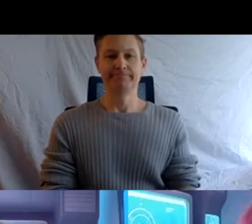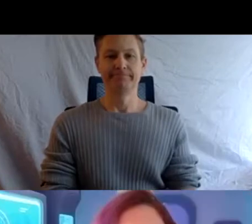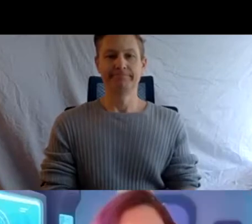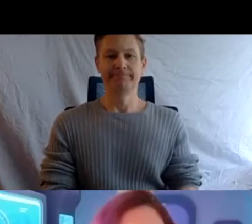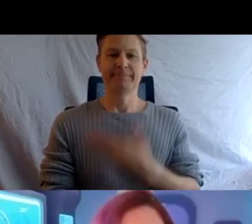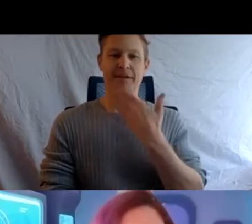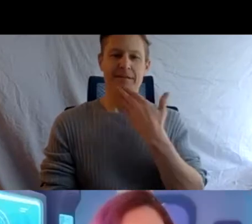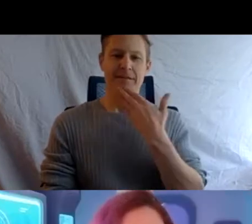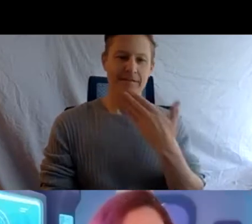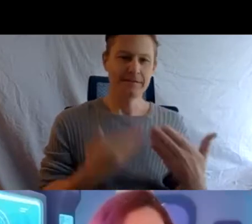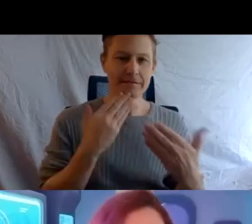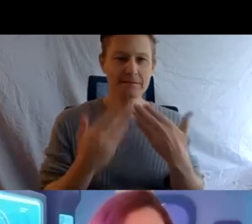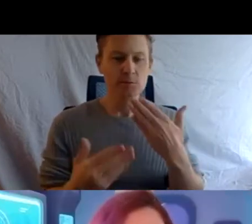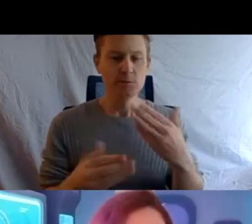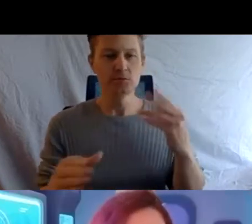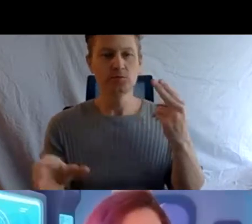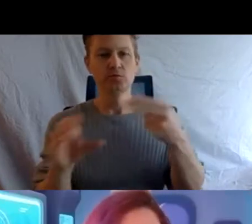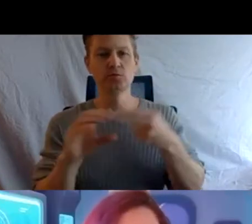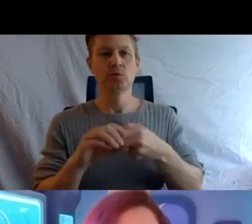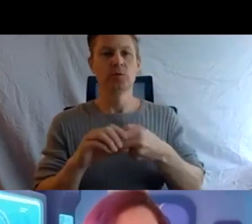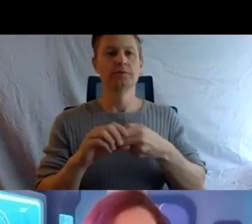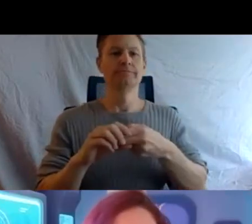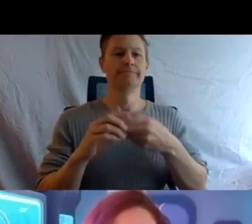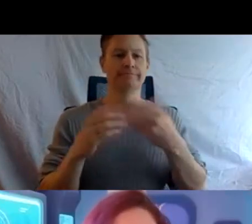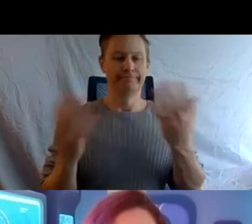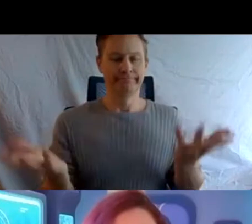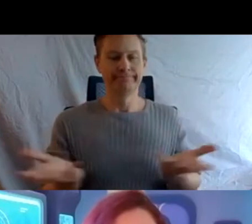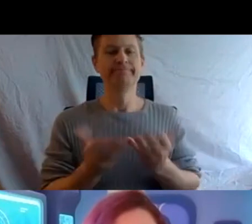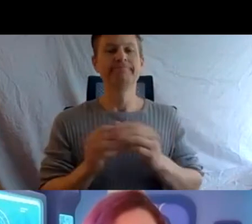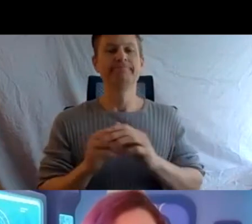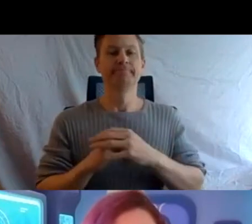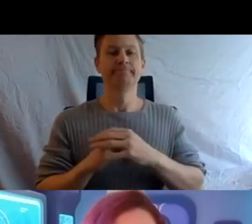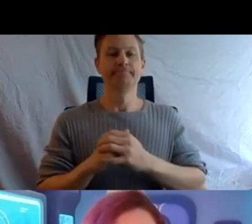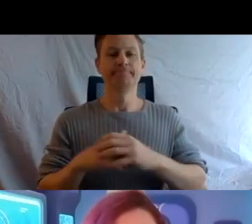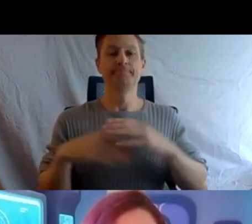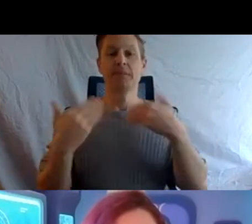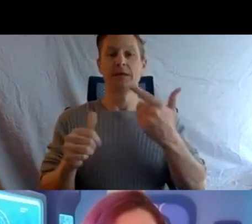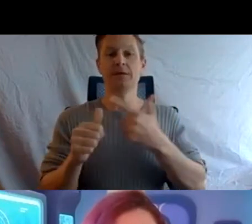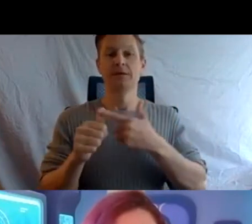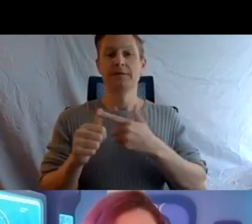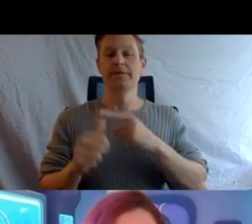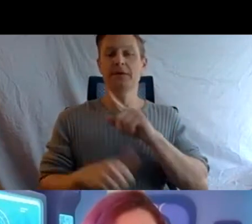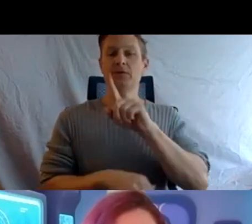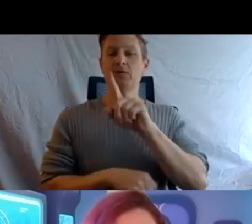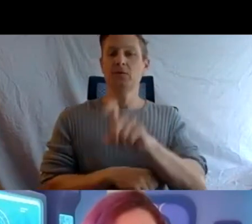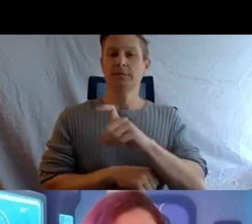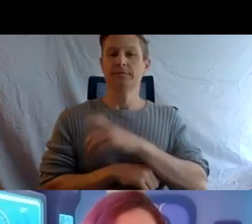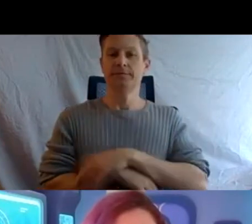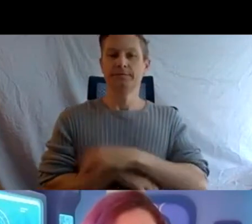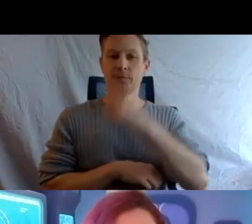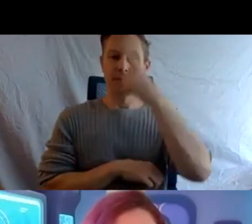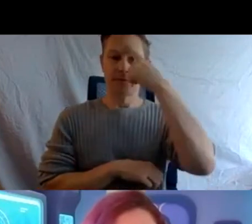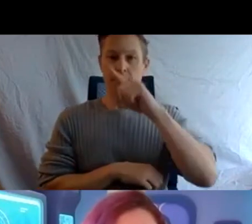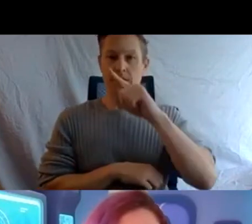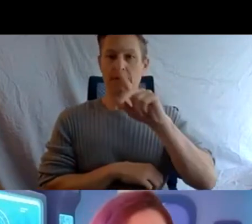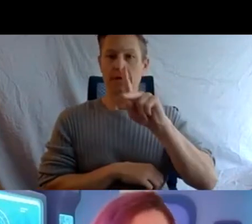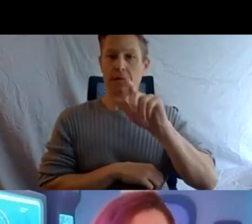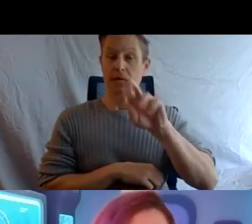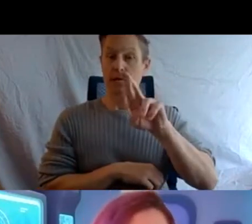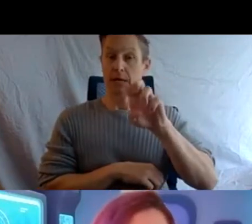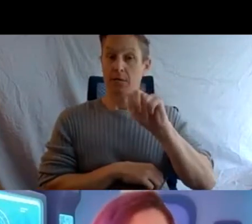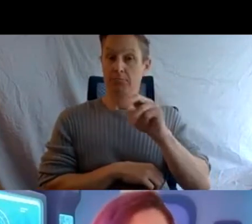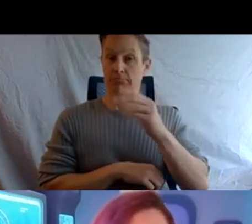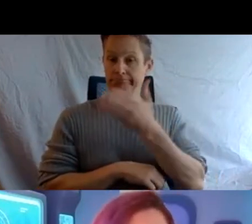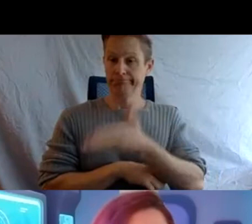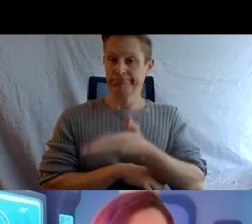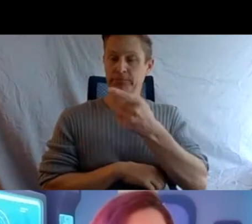Thank you so much for joining us. So, my first question is for Karen. You said